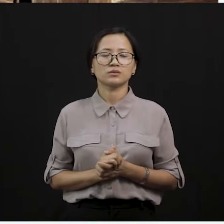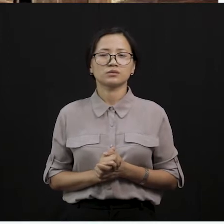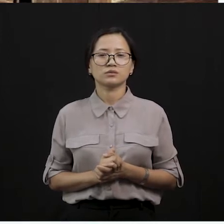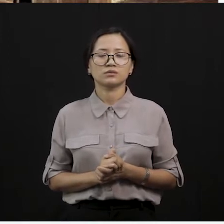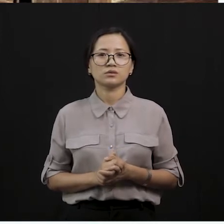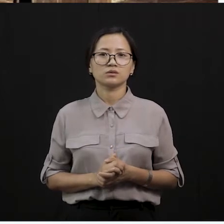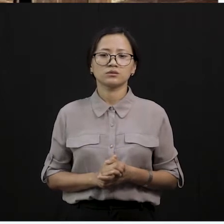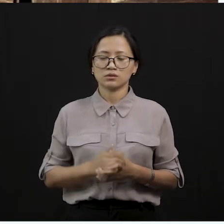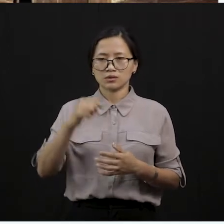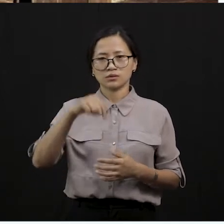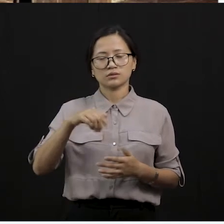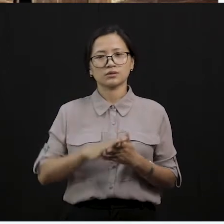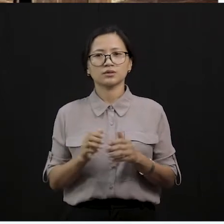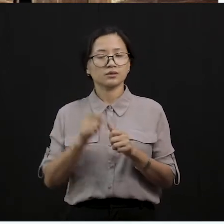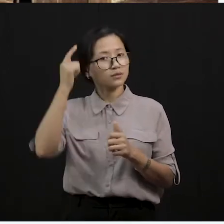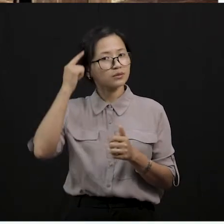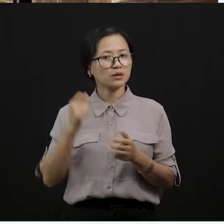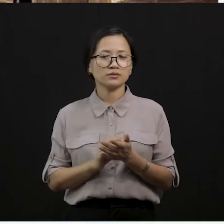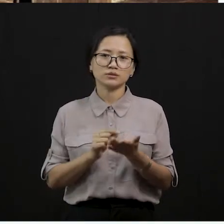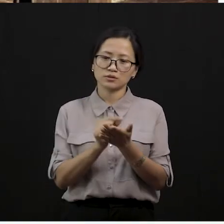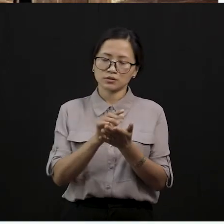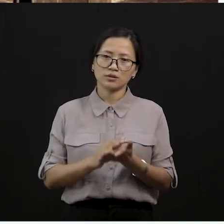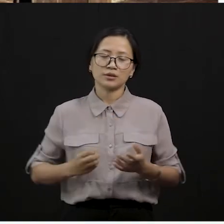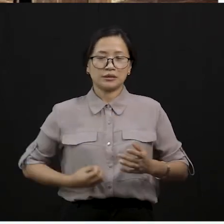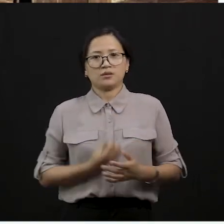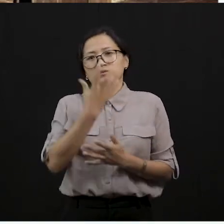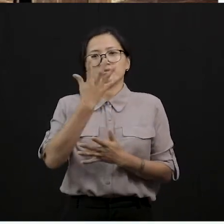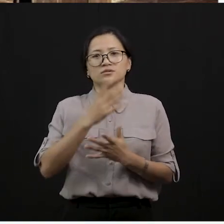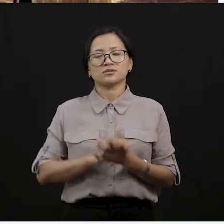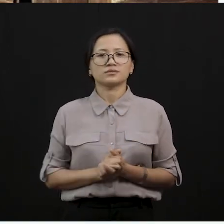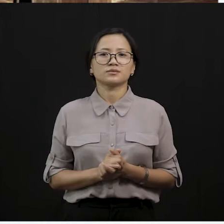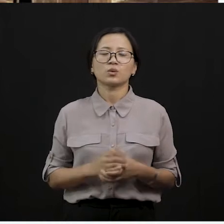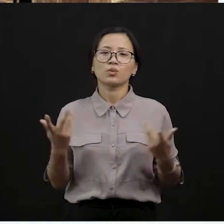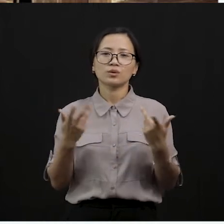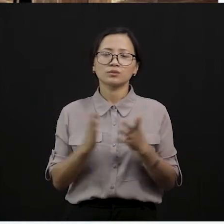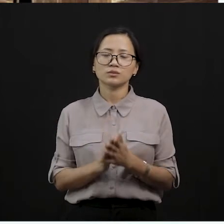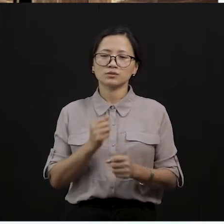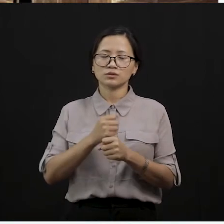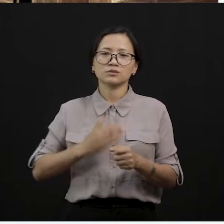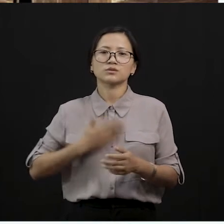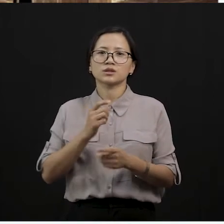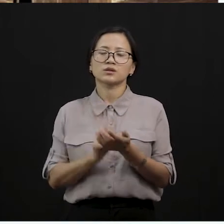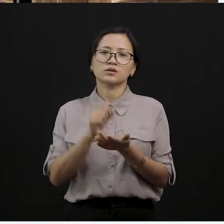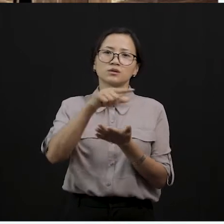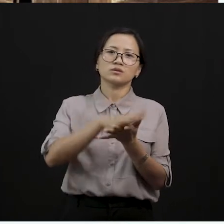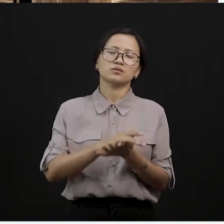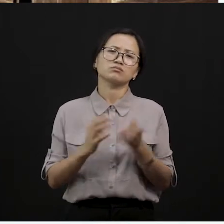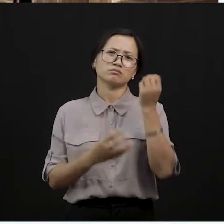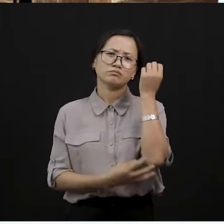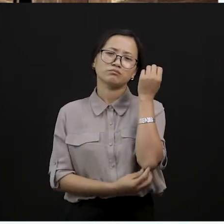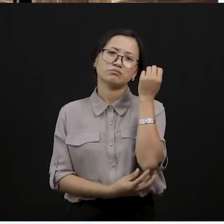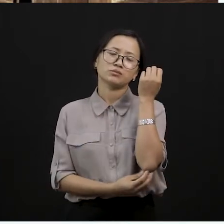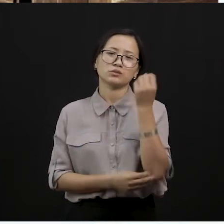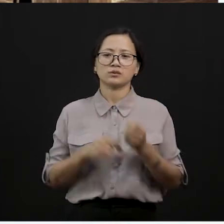right? So now the ant, they're enjoying. Okay, and you know what happened to the grasshopper? The poor grasshopper